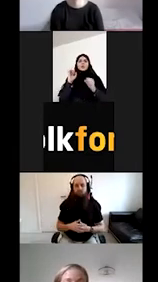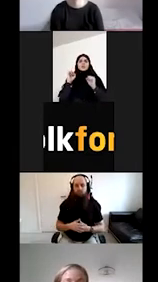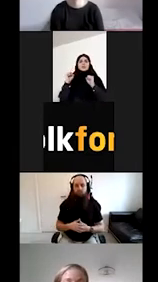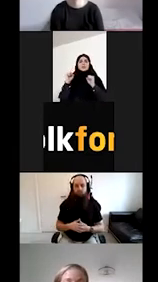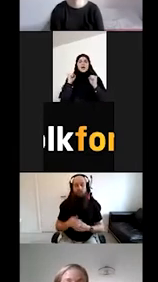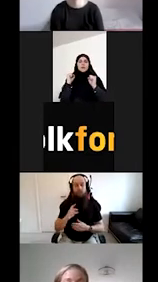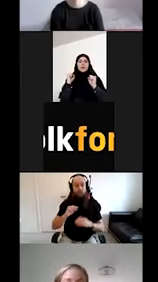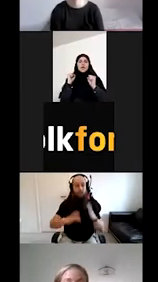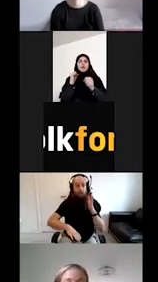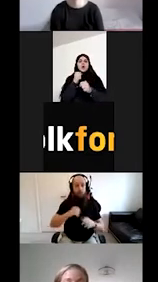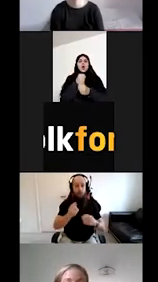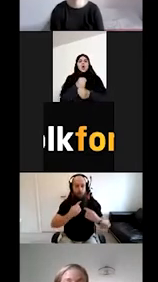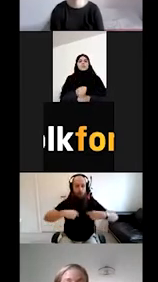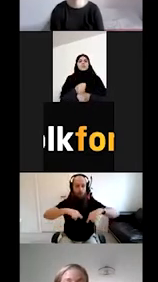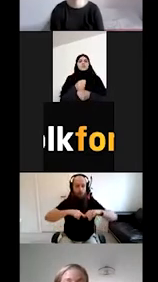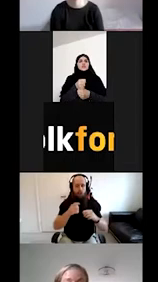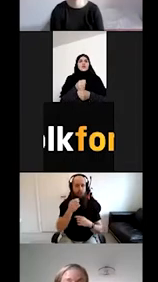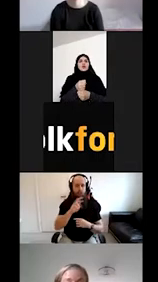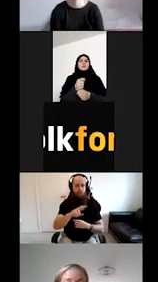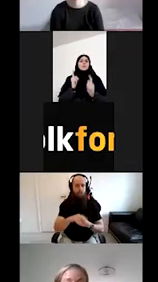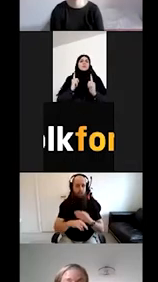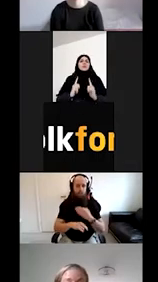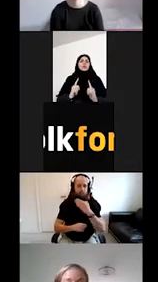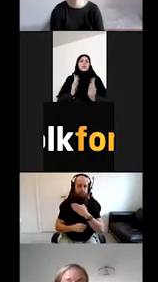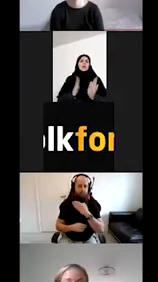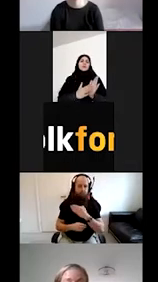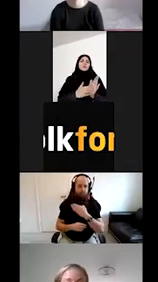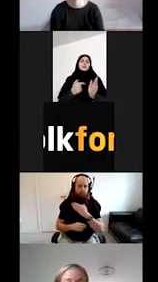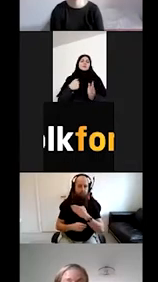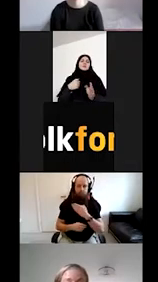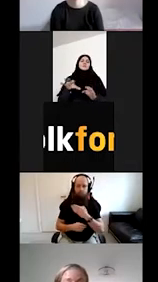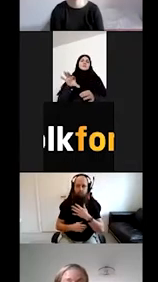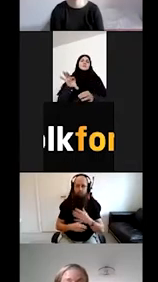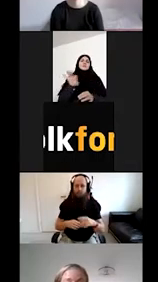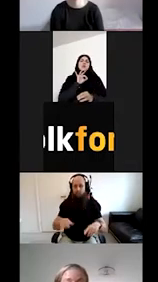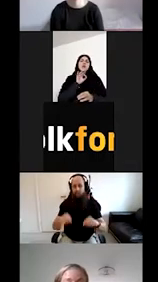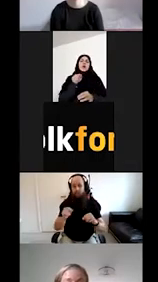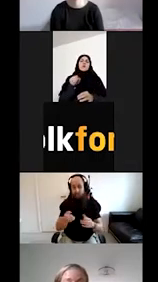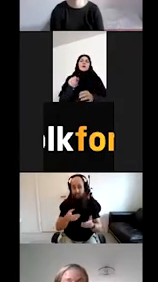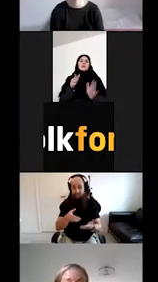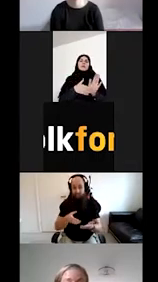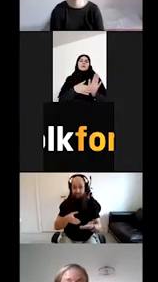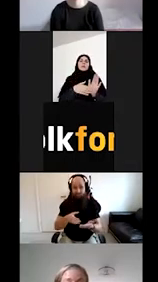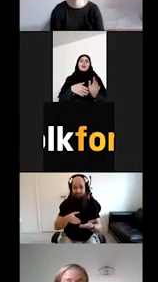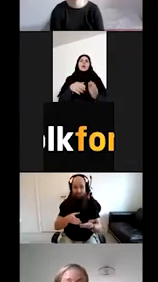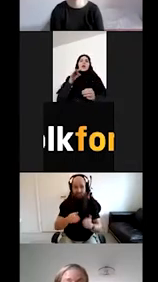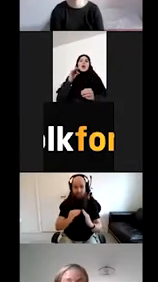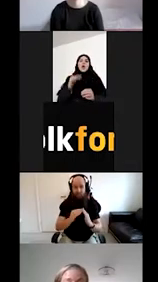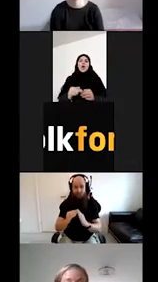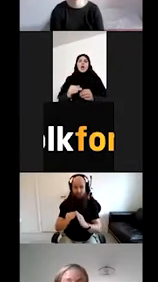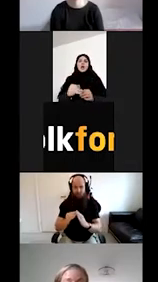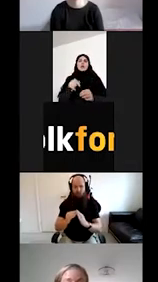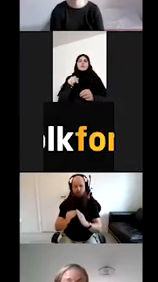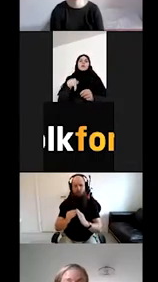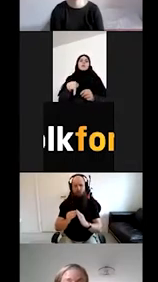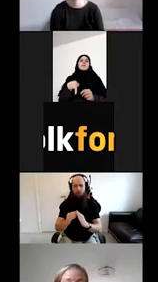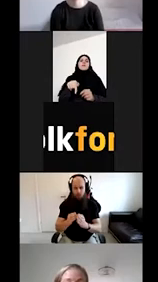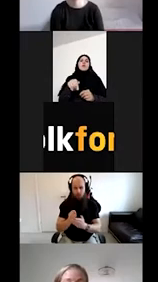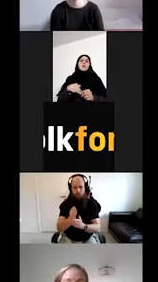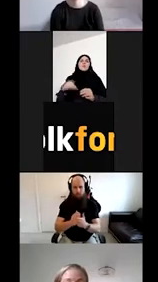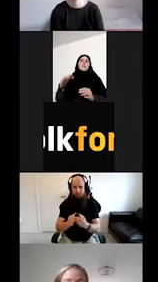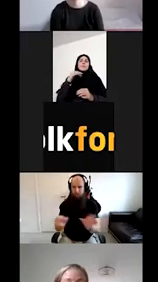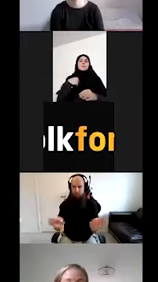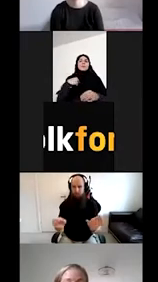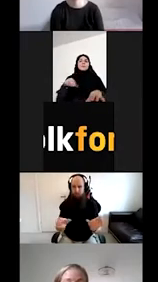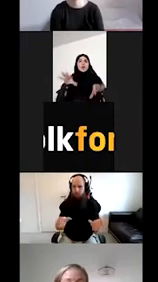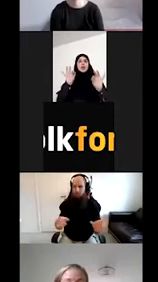local level. We find very deeply divided communities and these wartime legacies